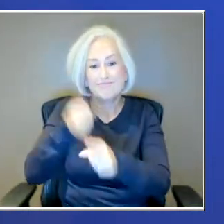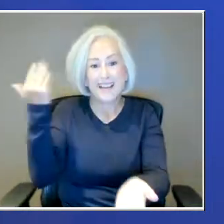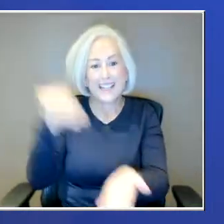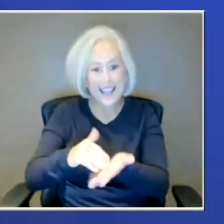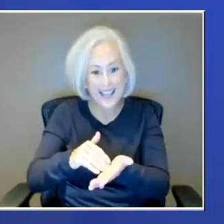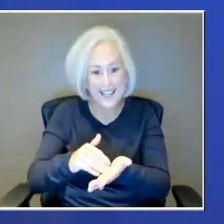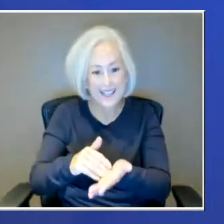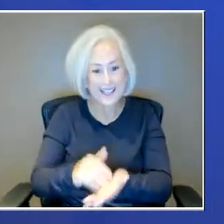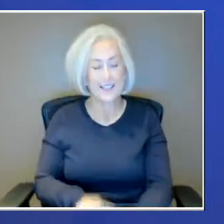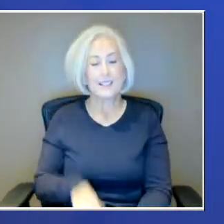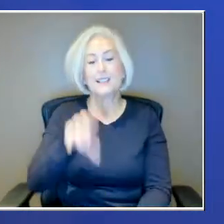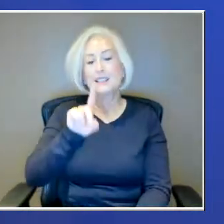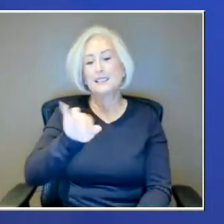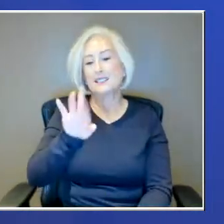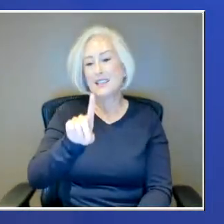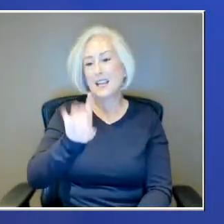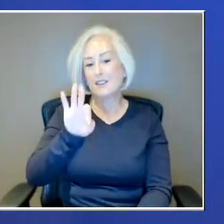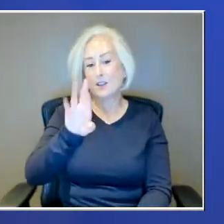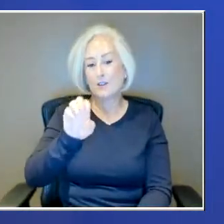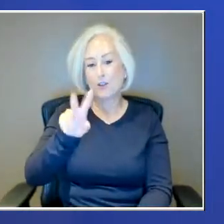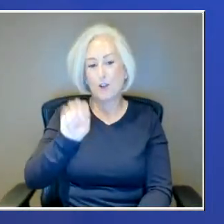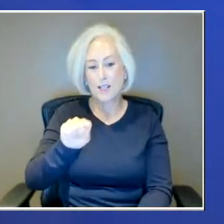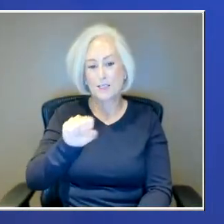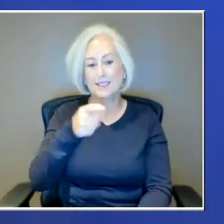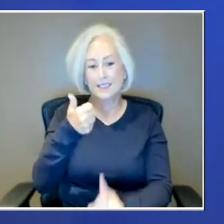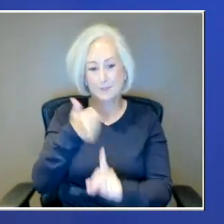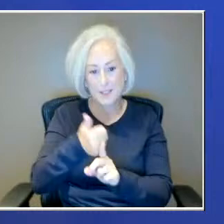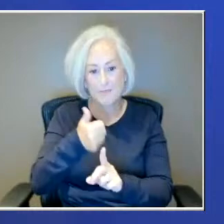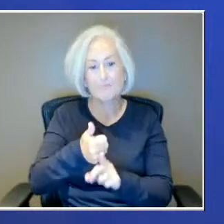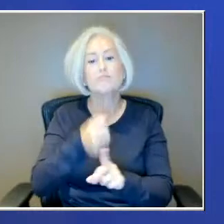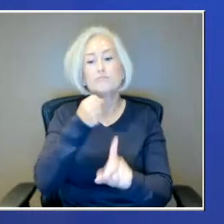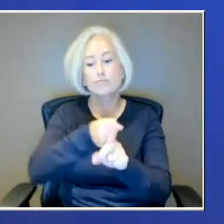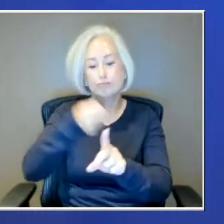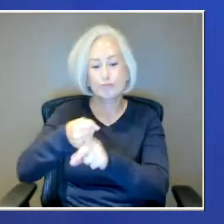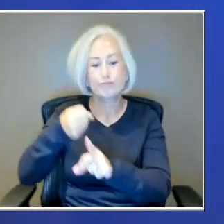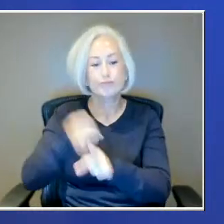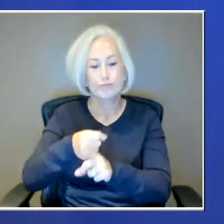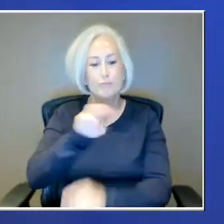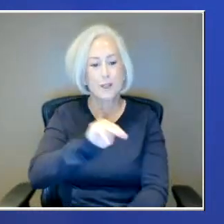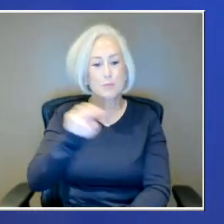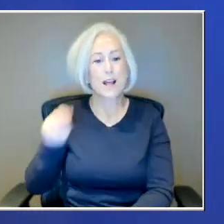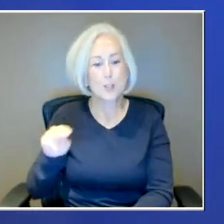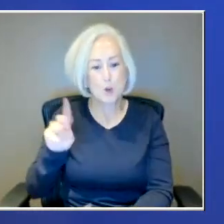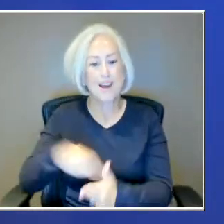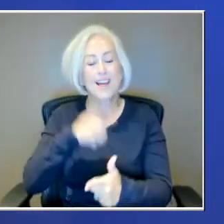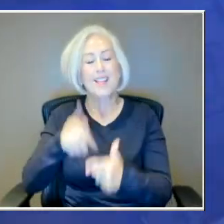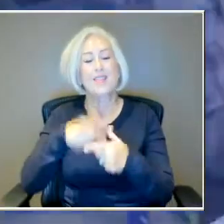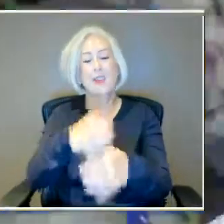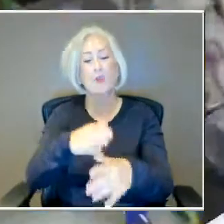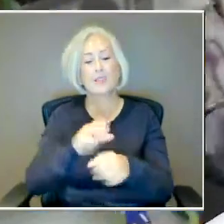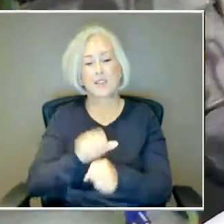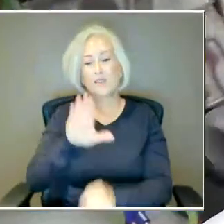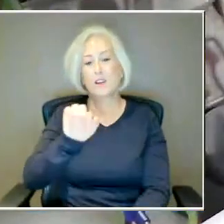T-cell therapy, which is using his own immune system to fight his cancer. Here's Alexis Del Cid.